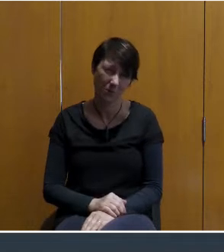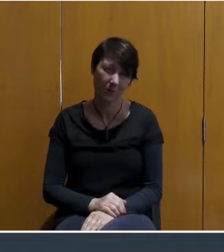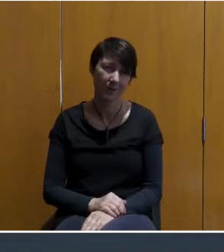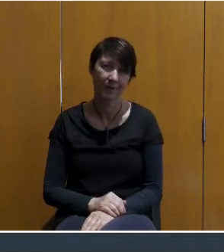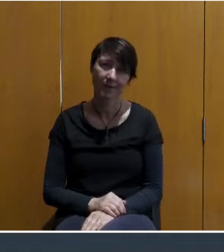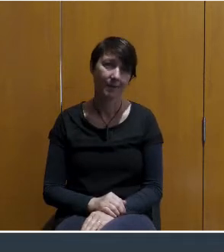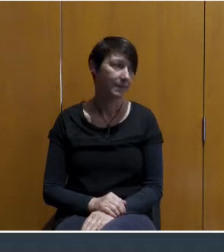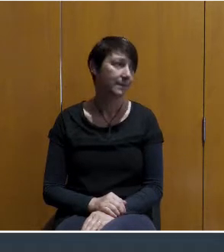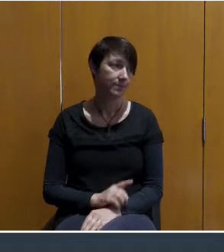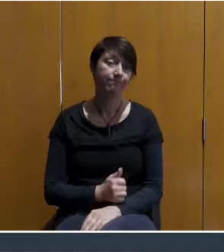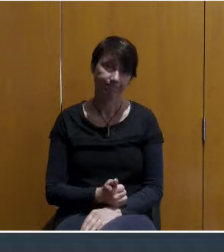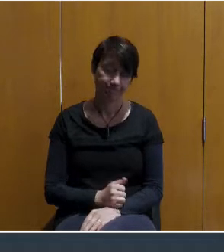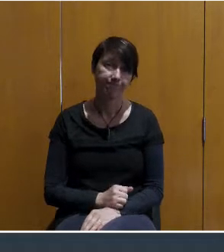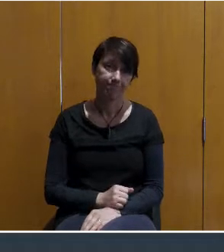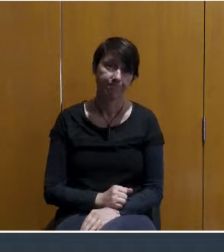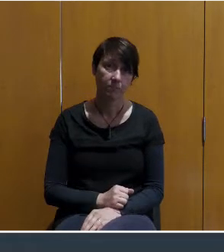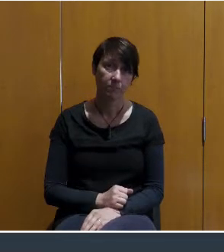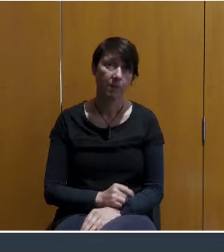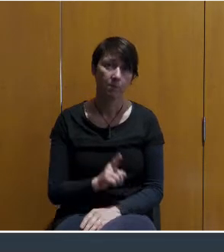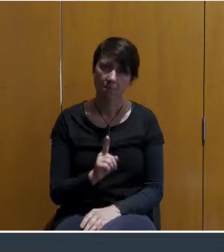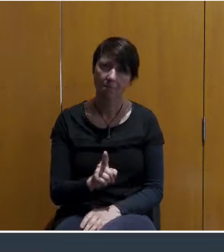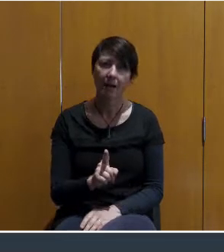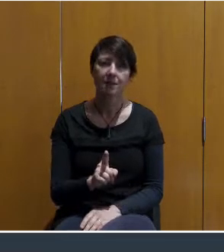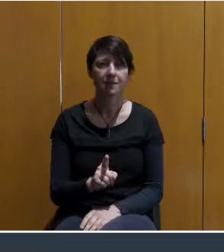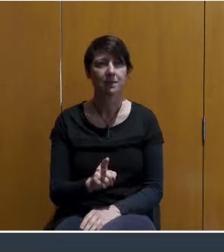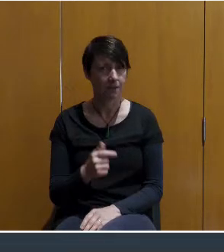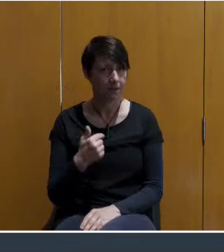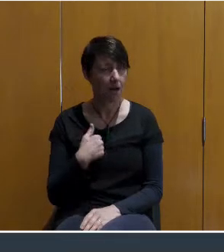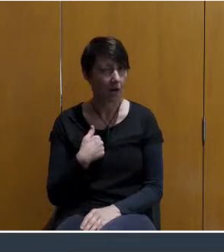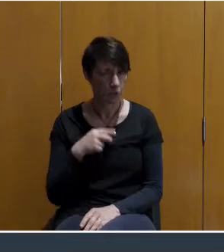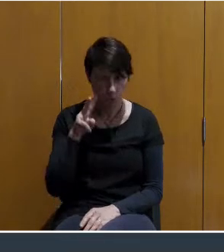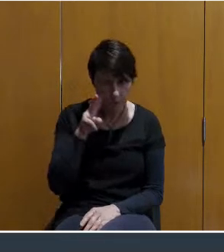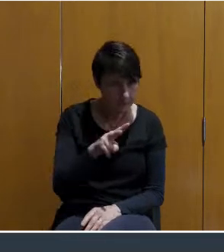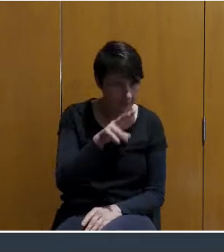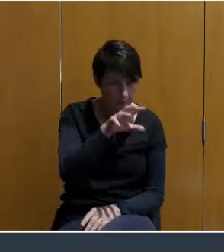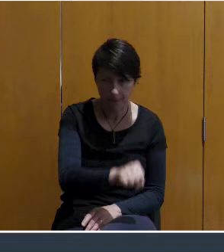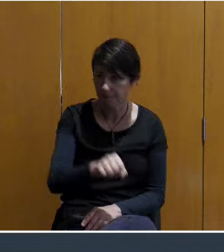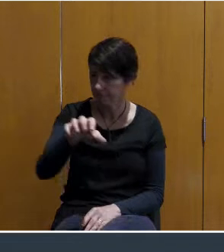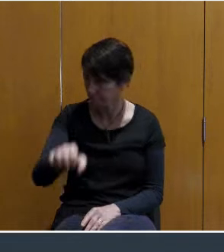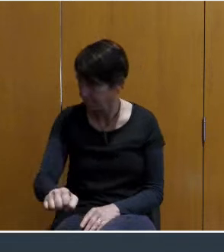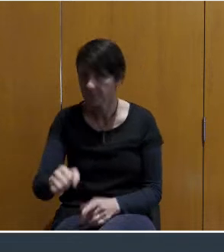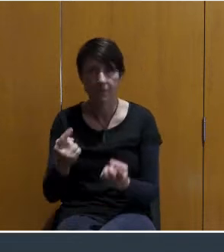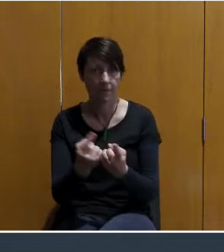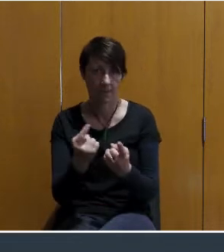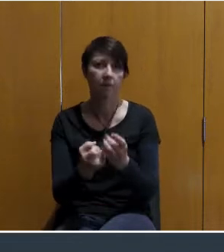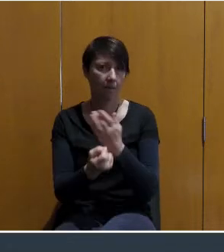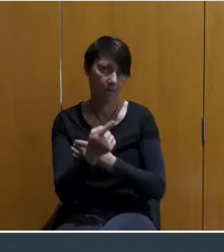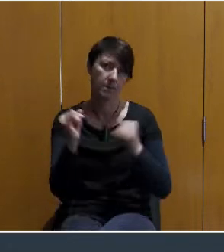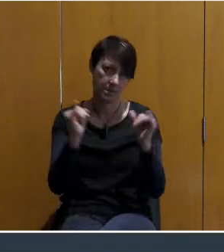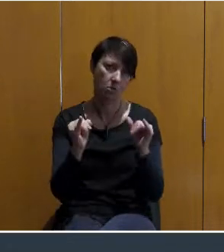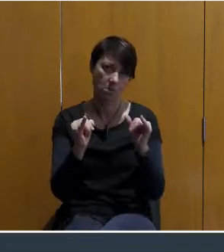see some of the interactions that we see. So my